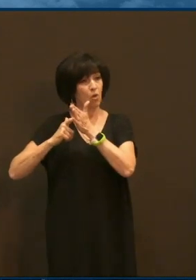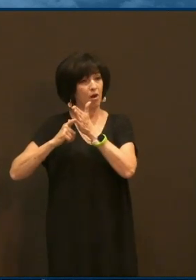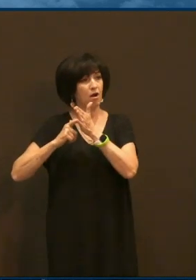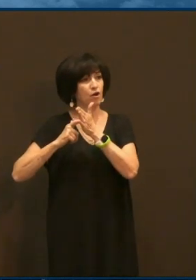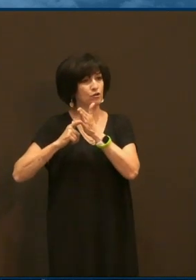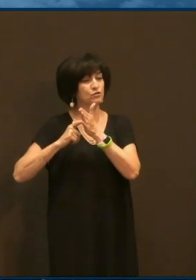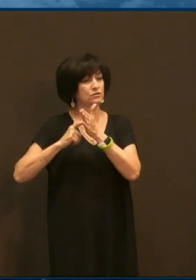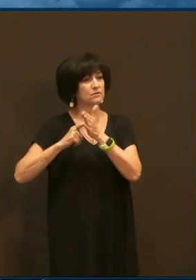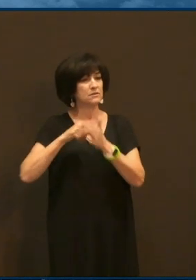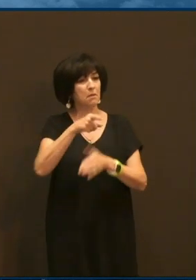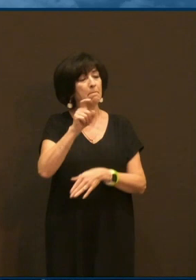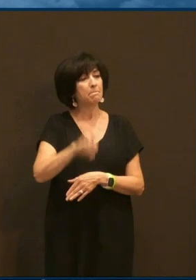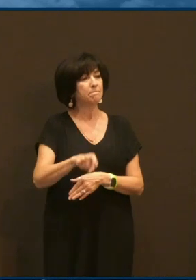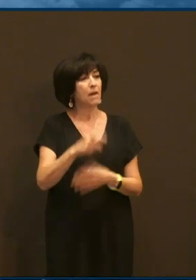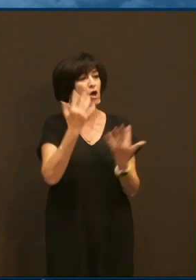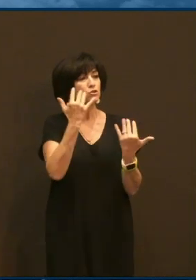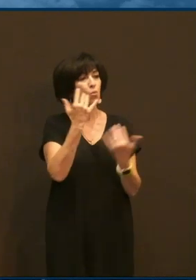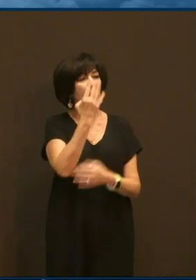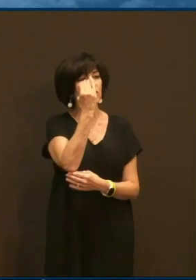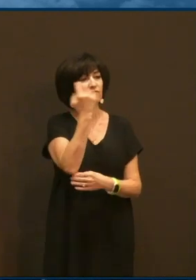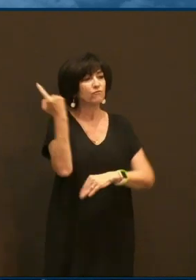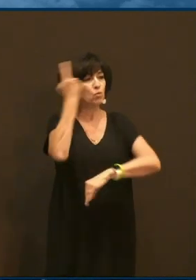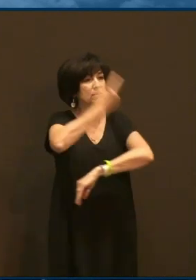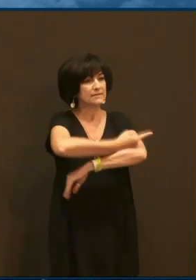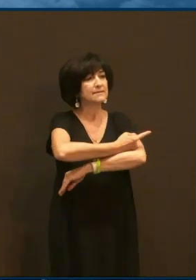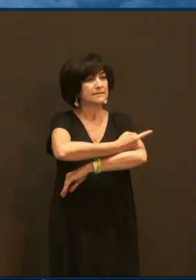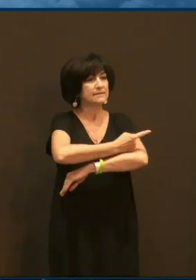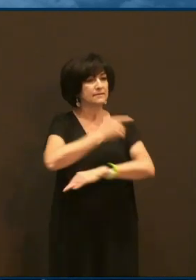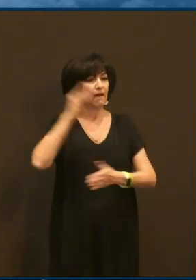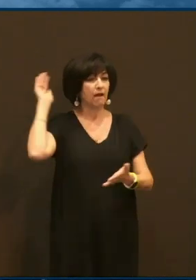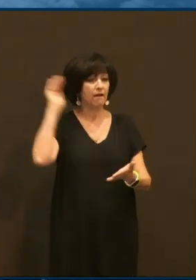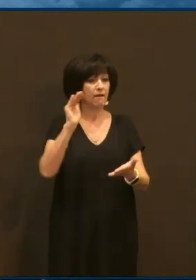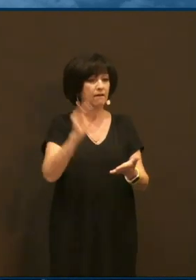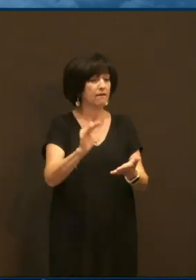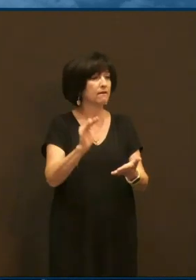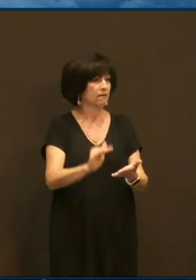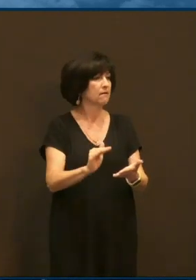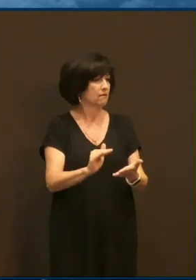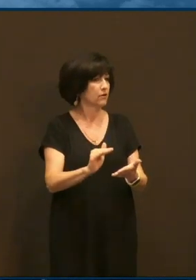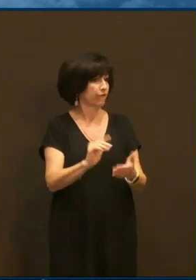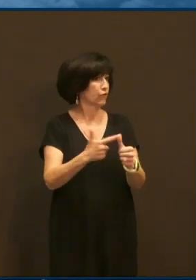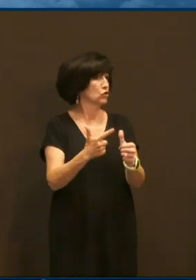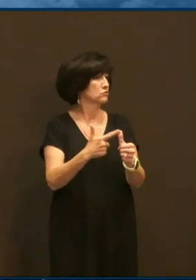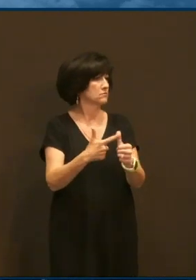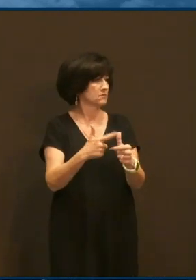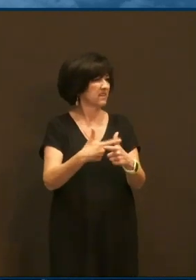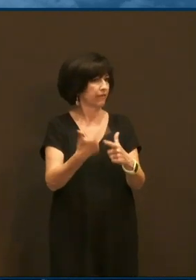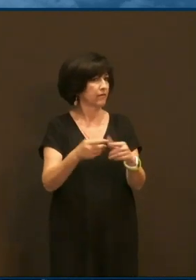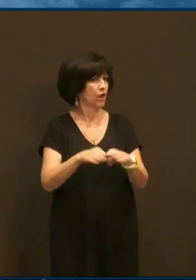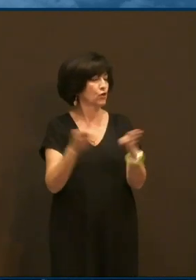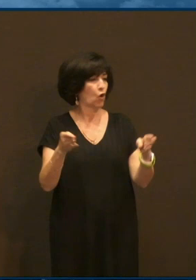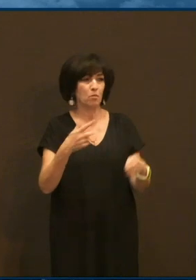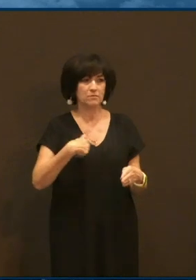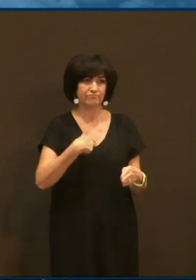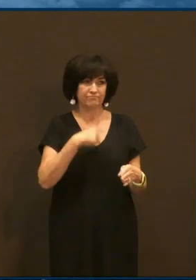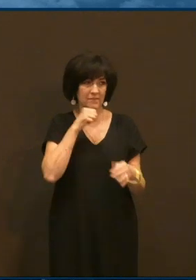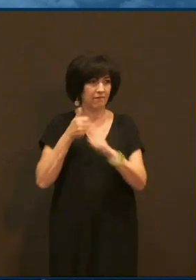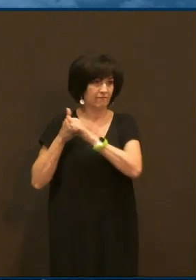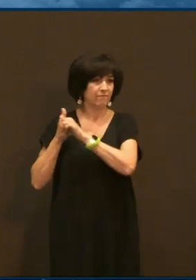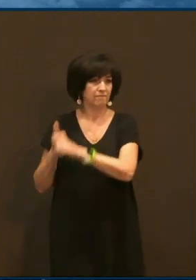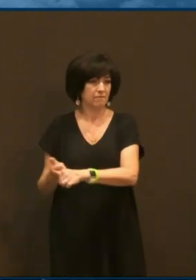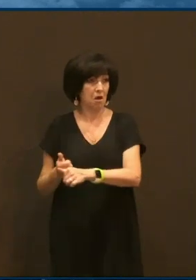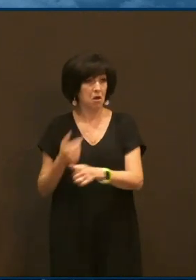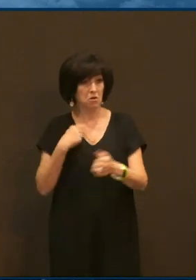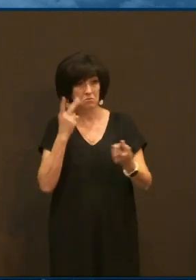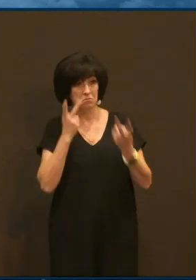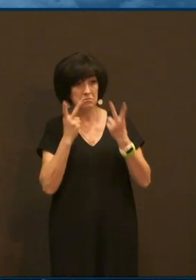14-day decline in the number of positive cases, and for good reason. The testing we were doing was not consistent day